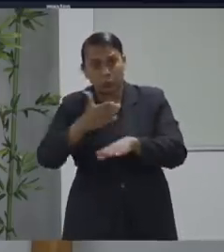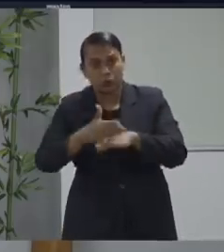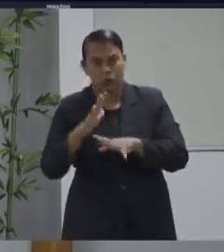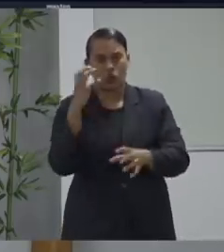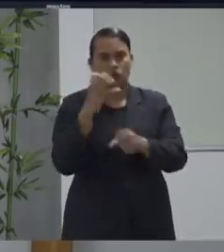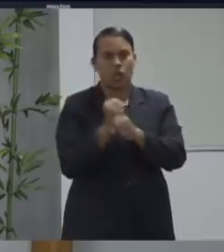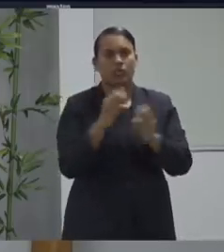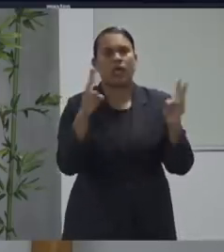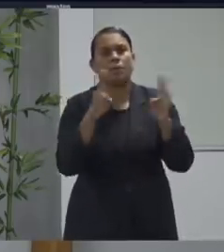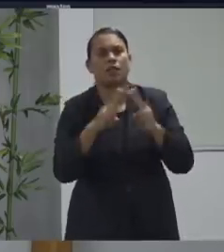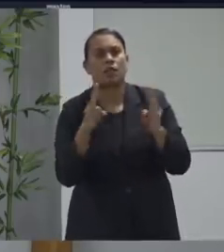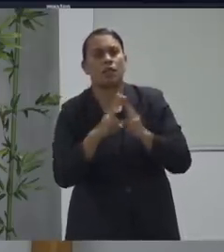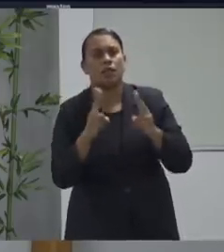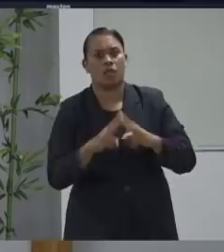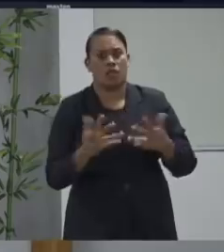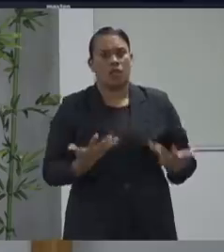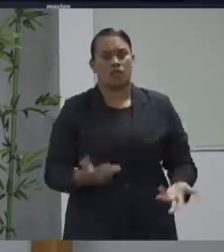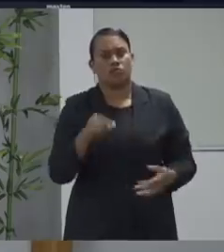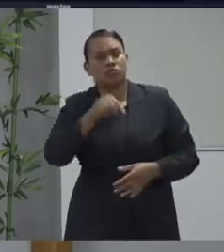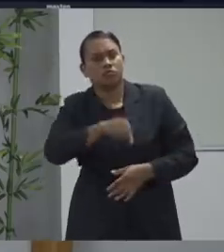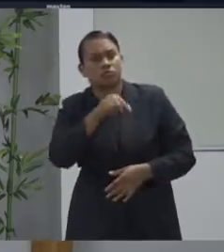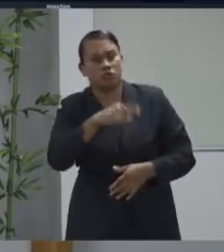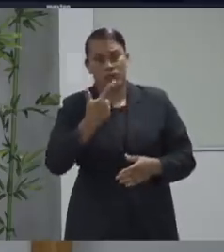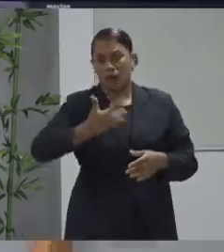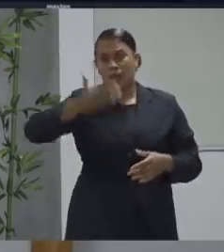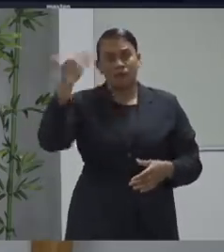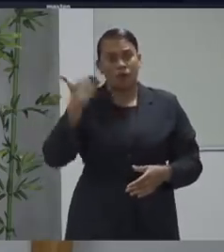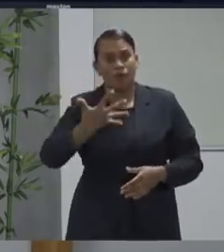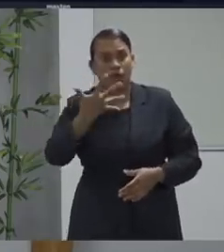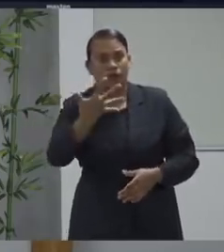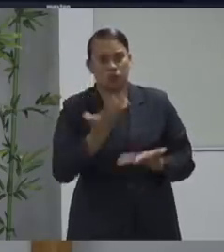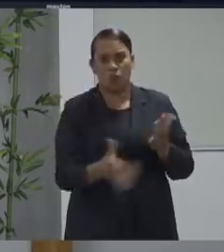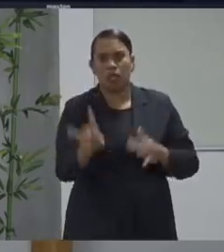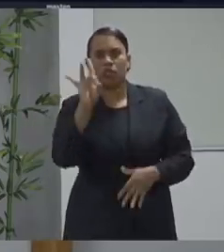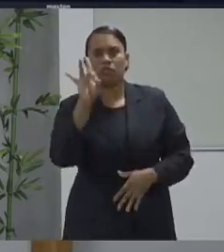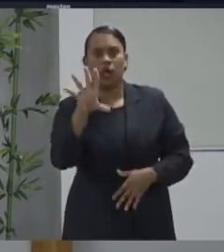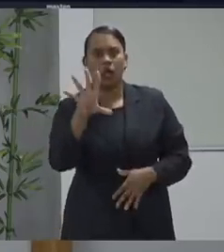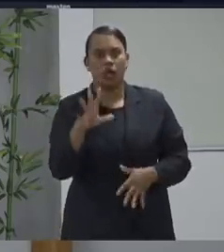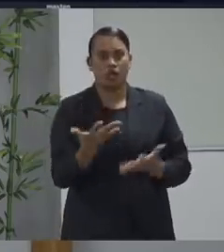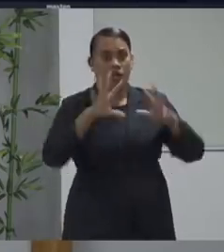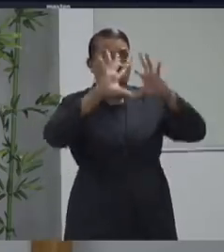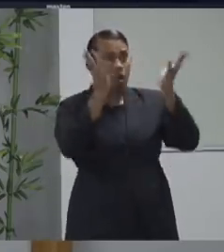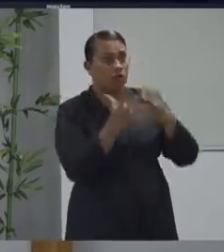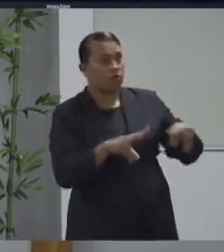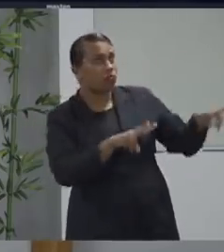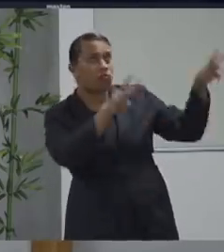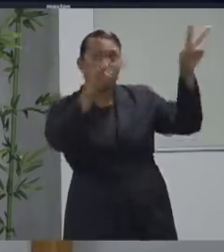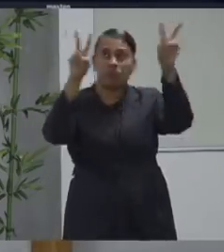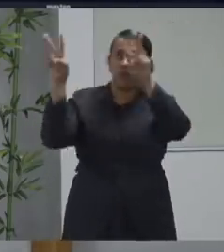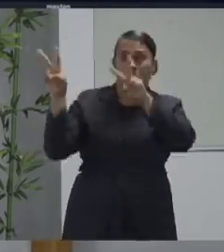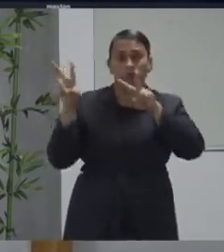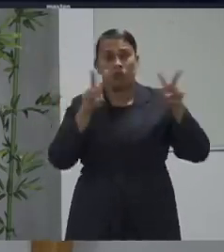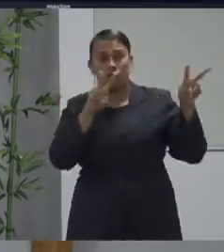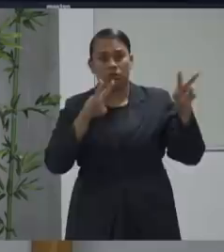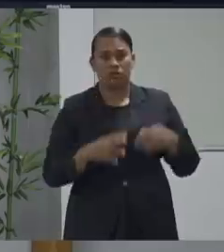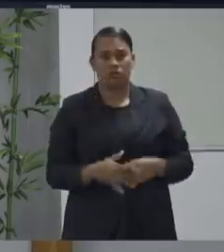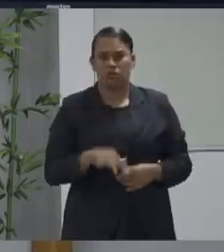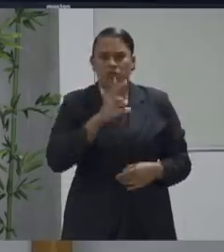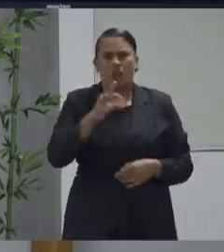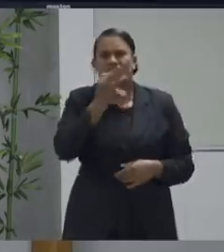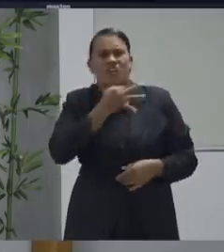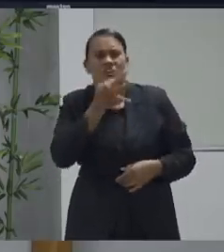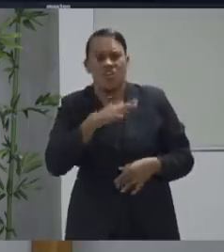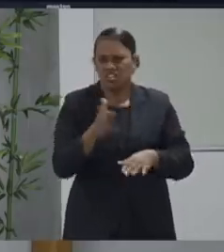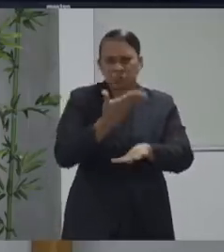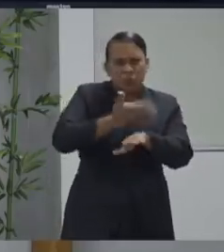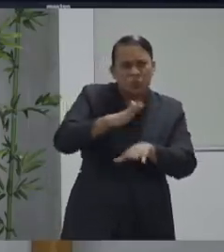doubled. As we've seen around the world, the virus doesn't gradually add a few new cases day by day. It may